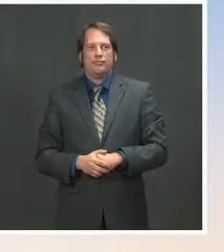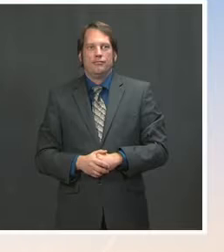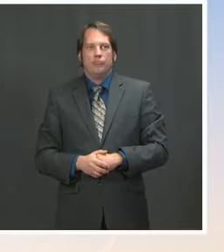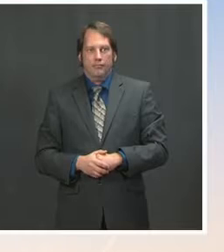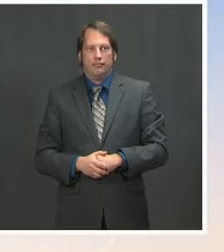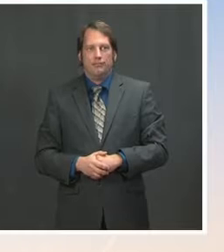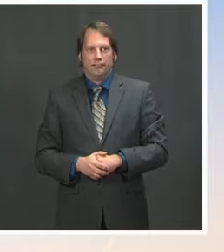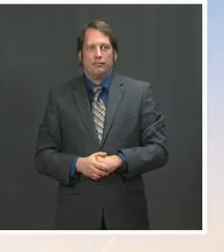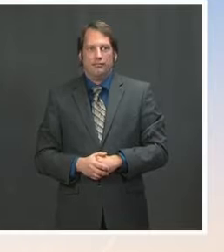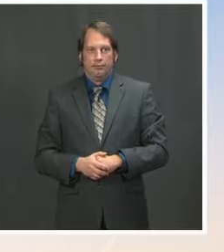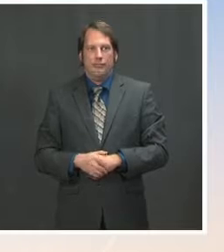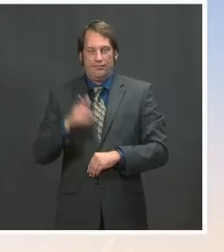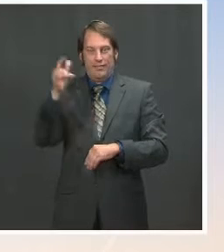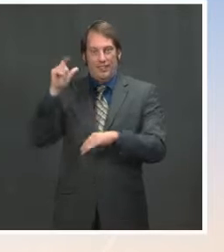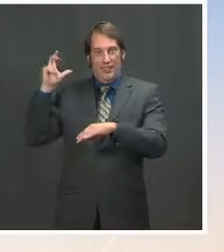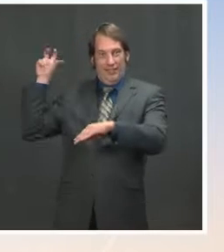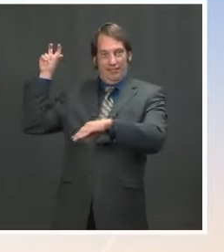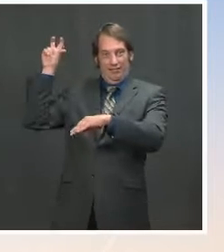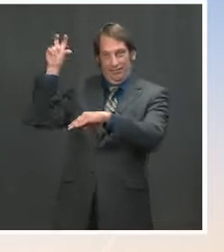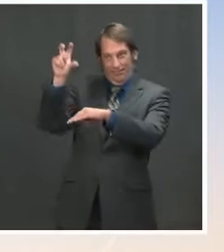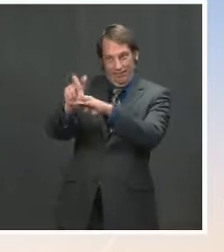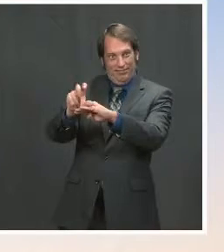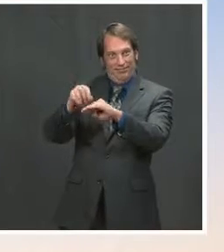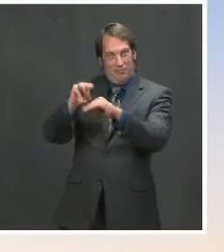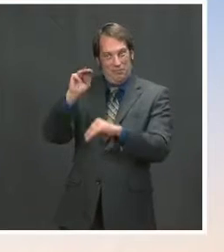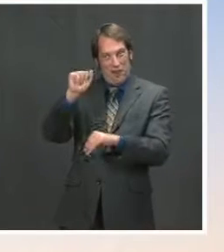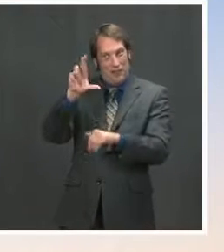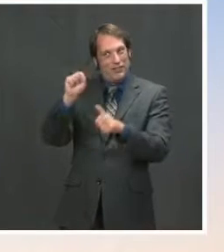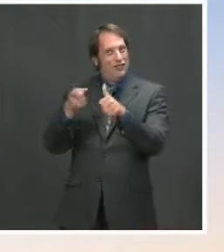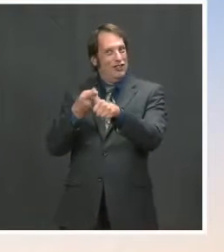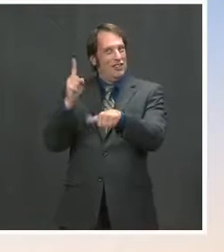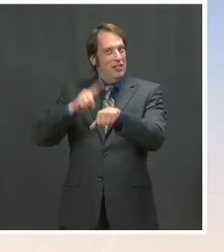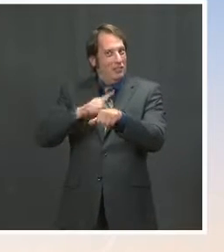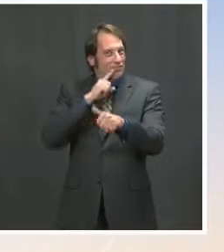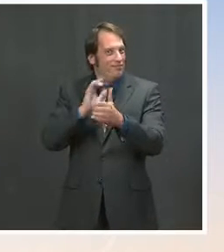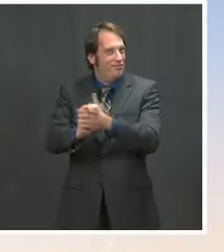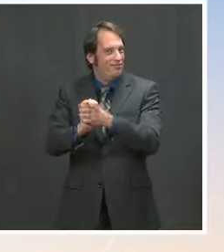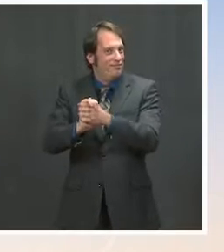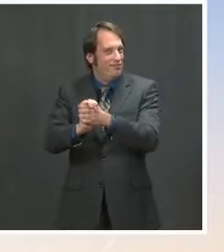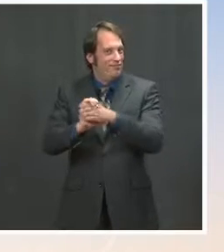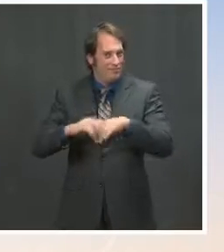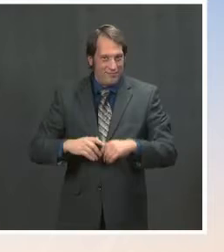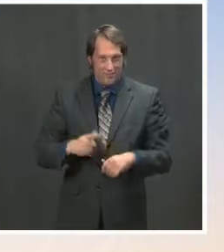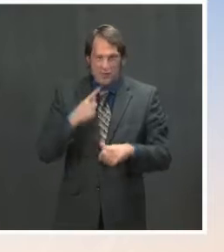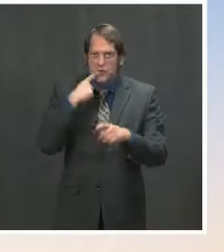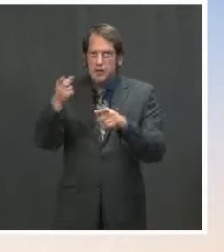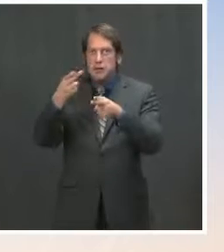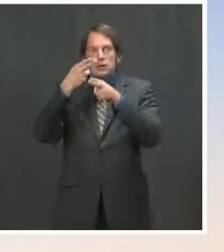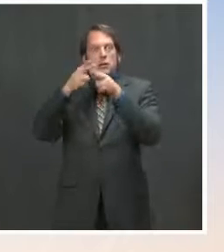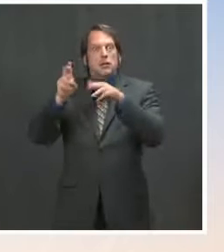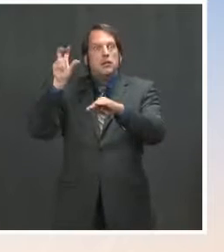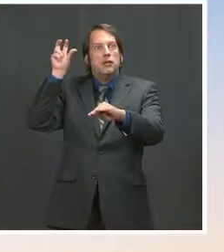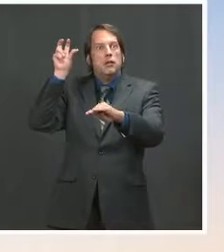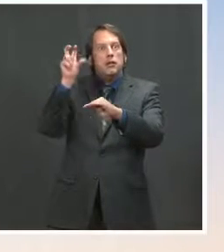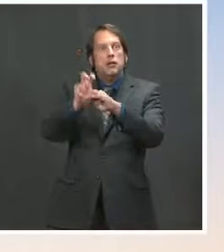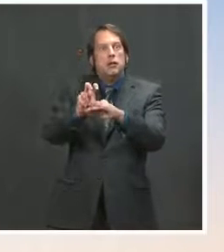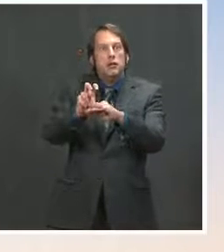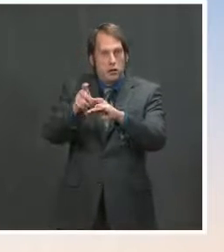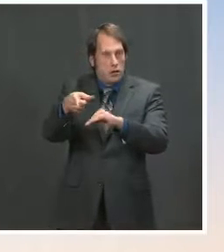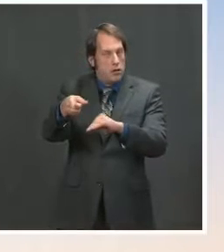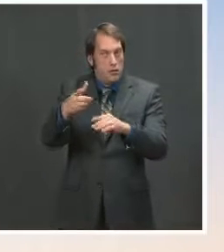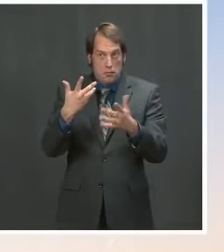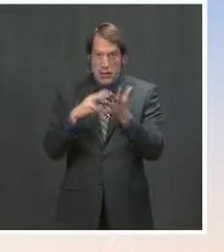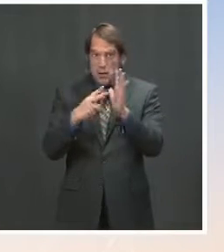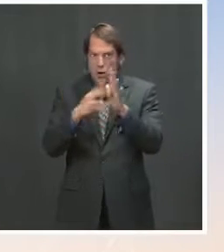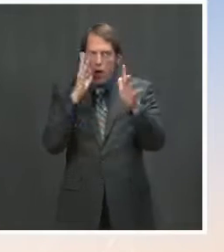powered flight on a world beyond Earth. And this brief flight now paves the way for more extensive exploration down the road. Future Red